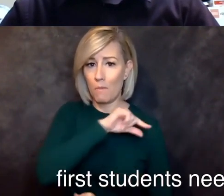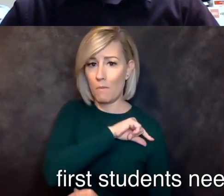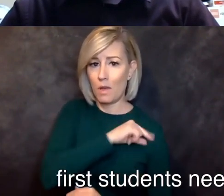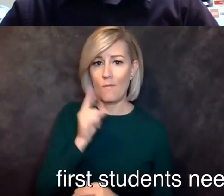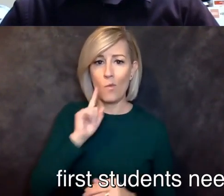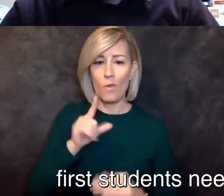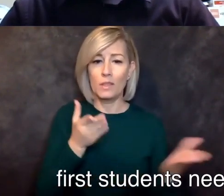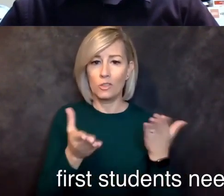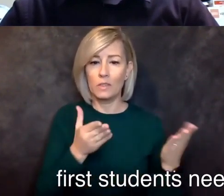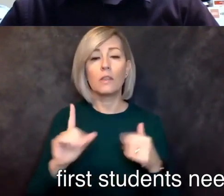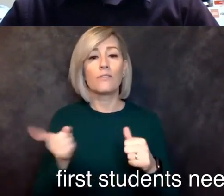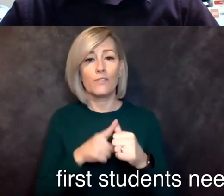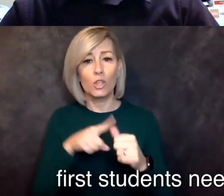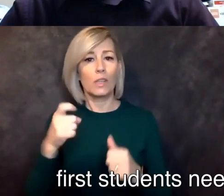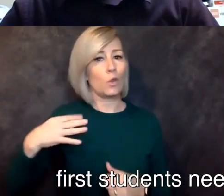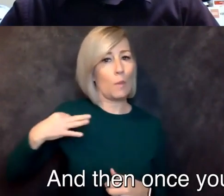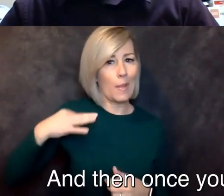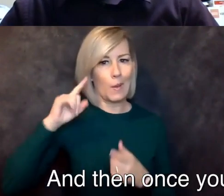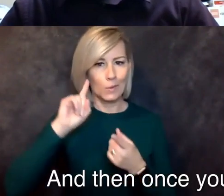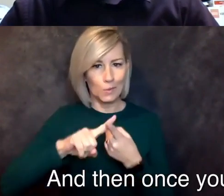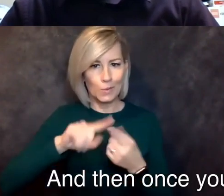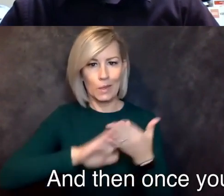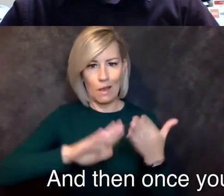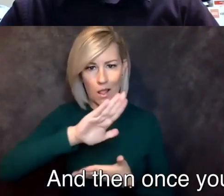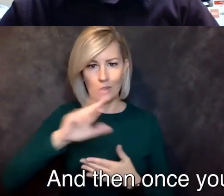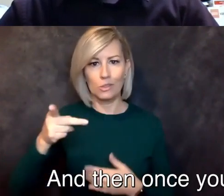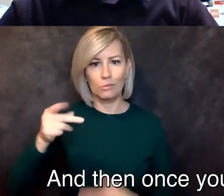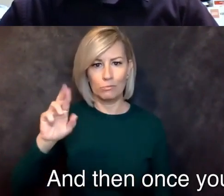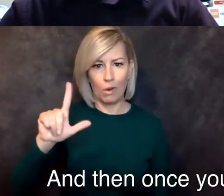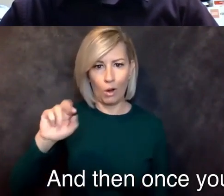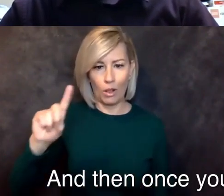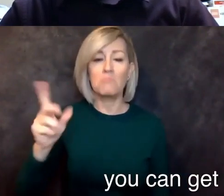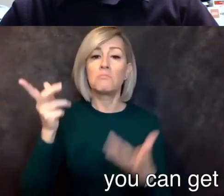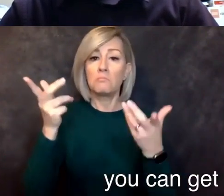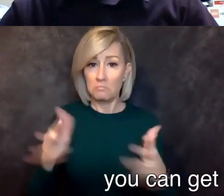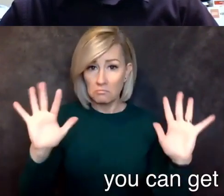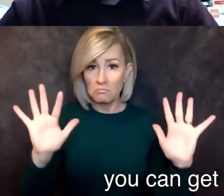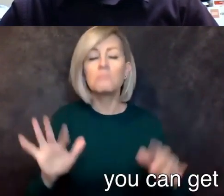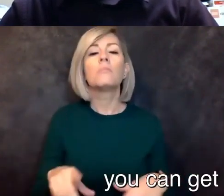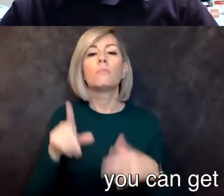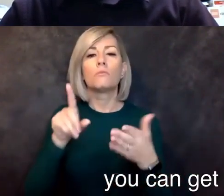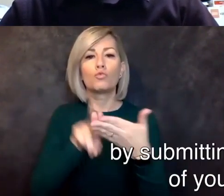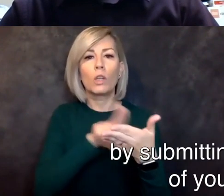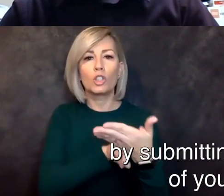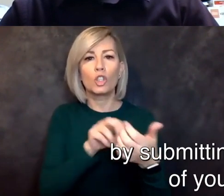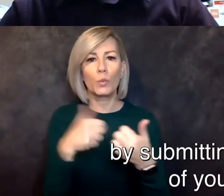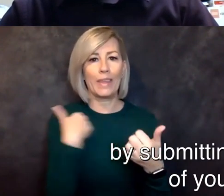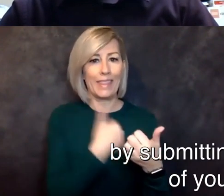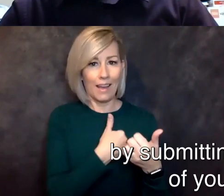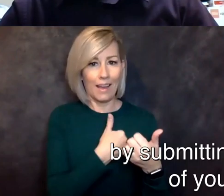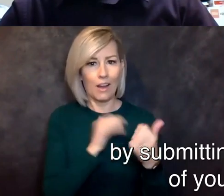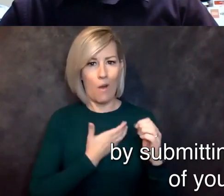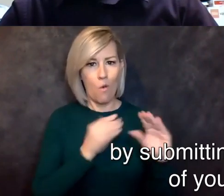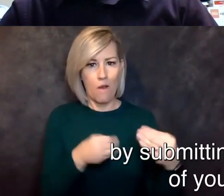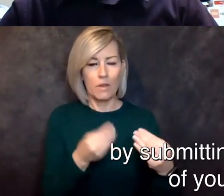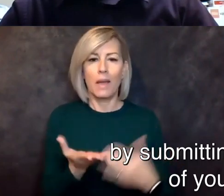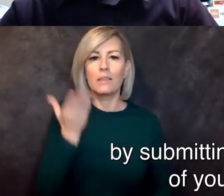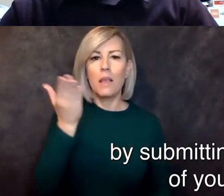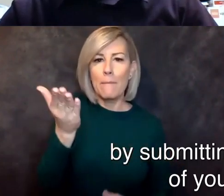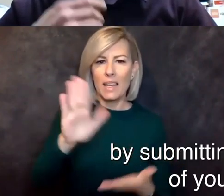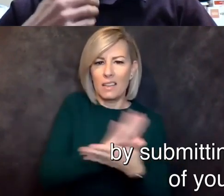first students need to apply to Parkland. And then, once you've applied to Parkland, you can get registered with us by submitting documentation